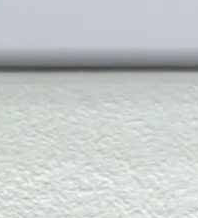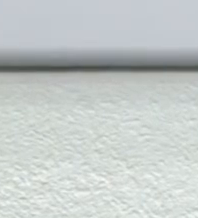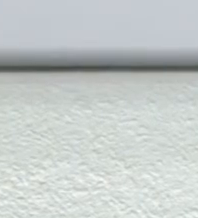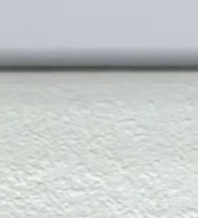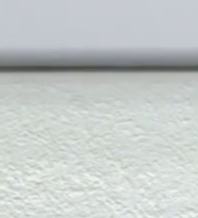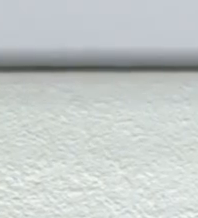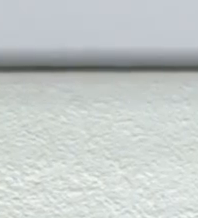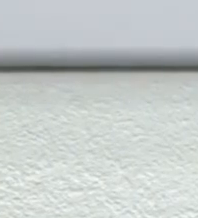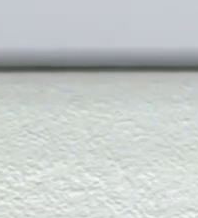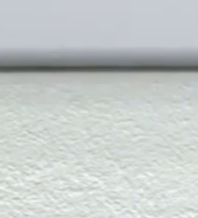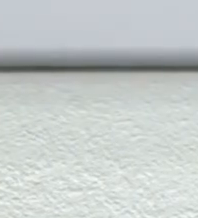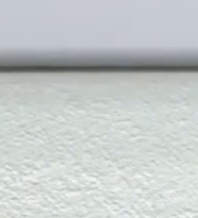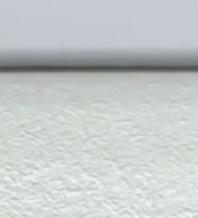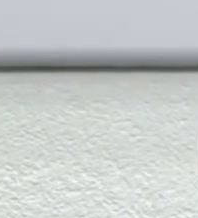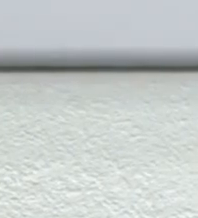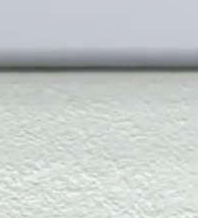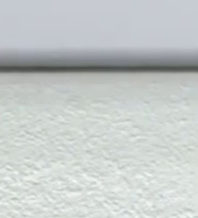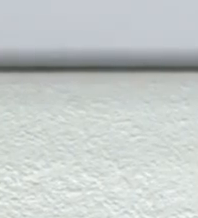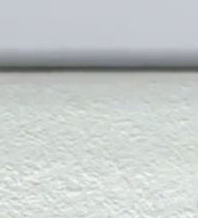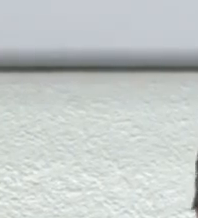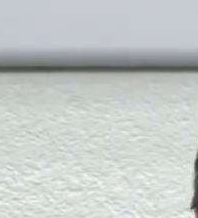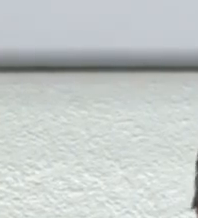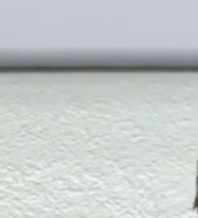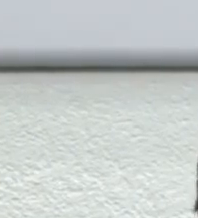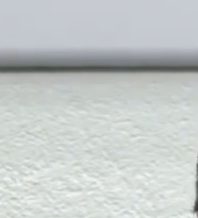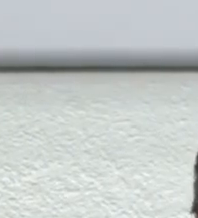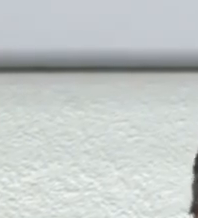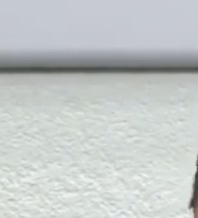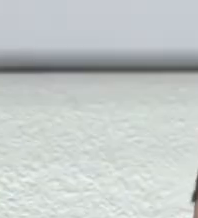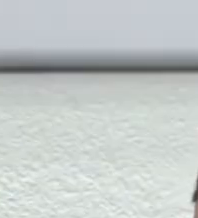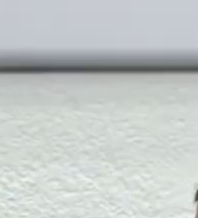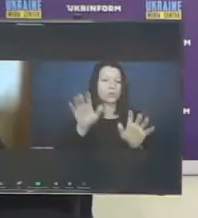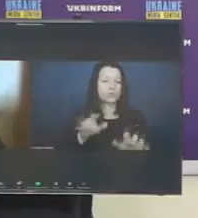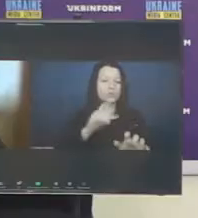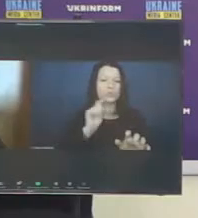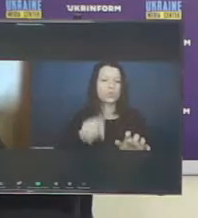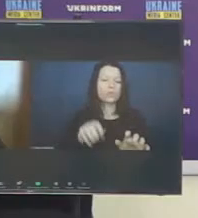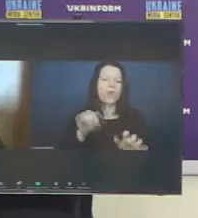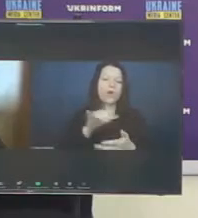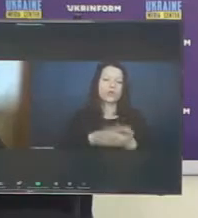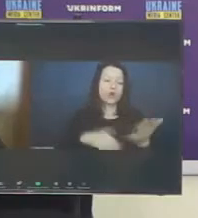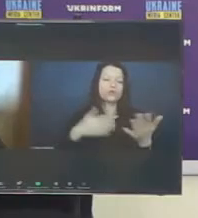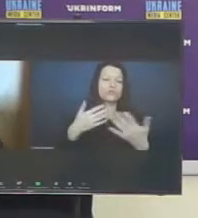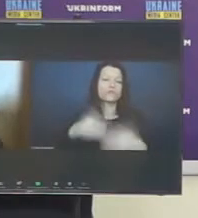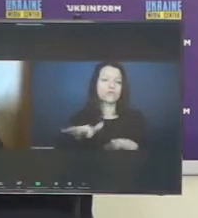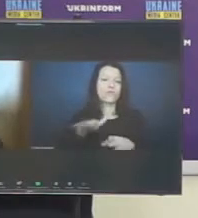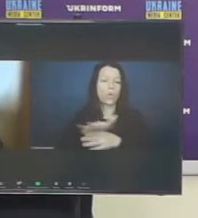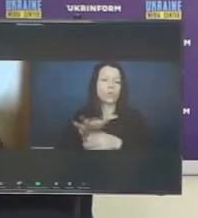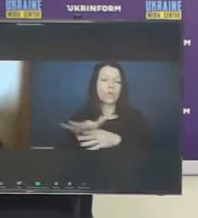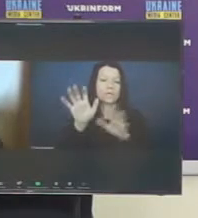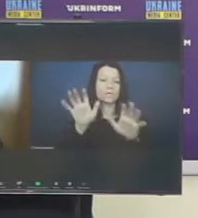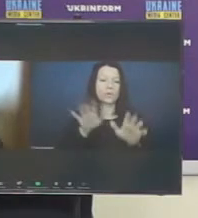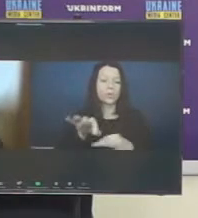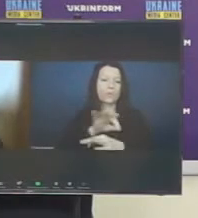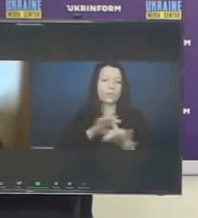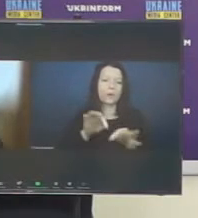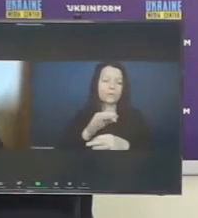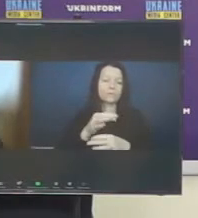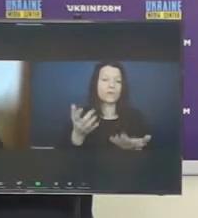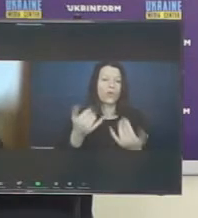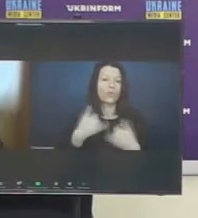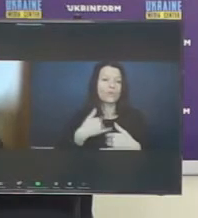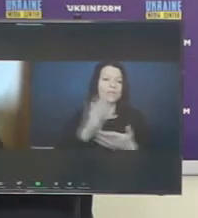ratification of the international documents and instruments according to the Ukrainian constitution before